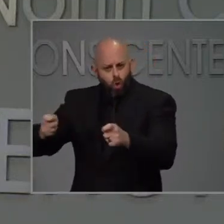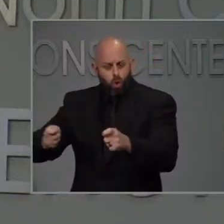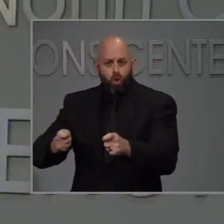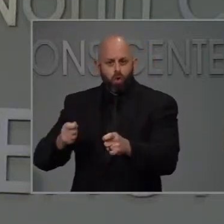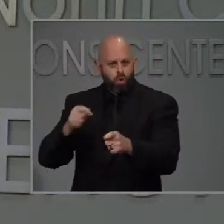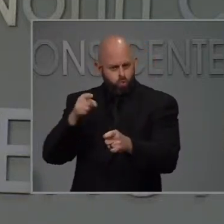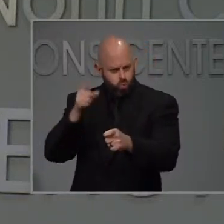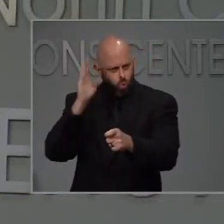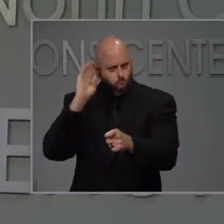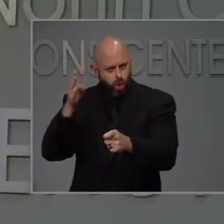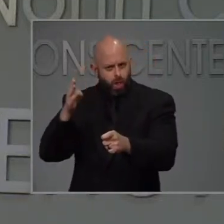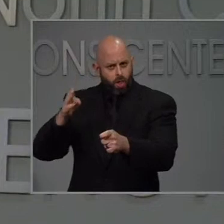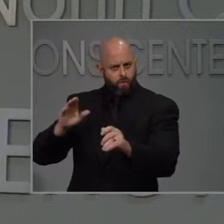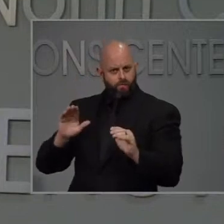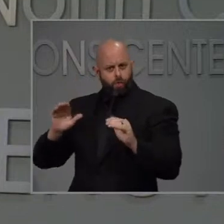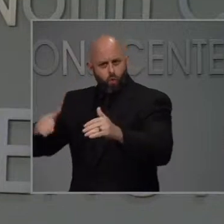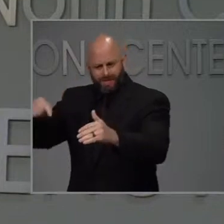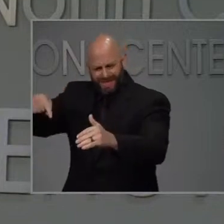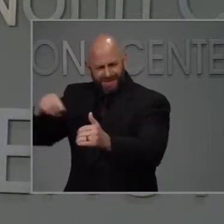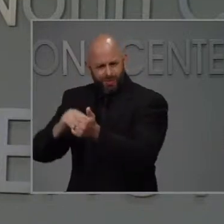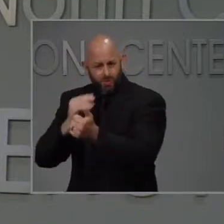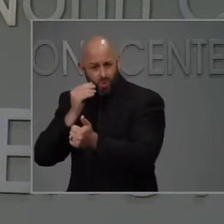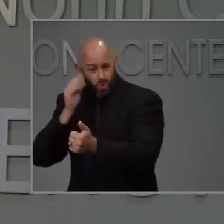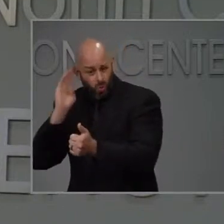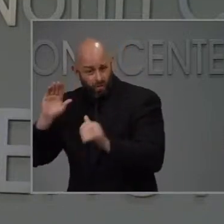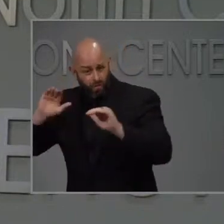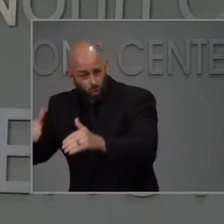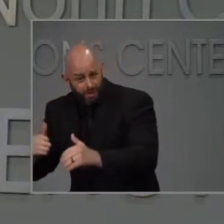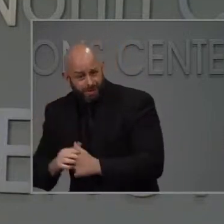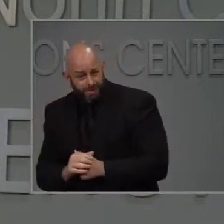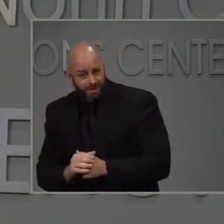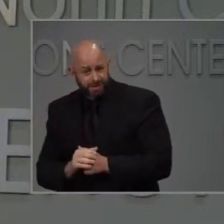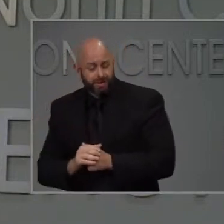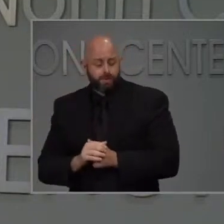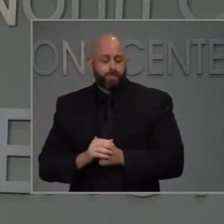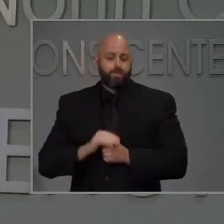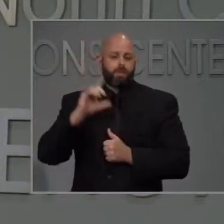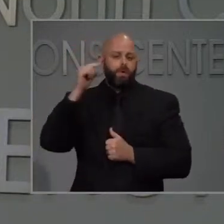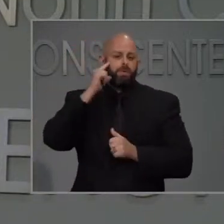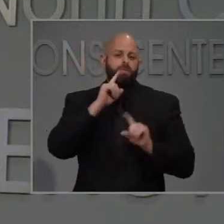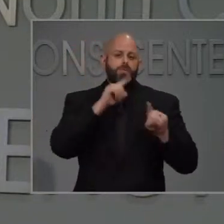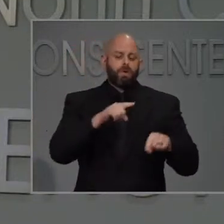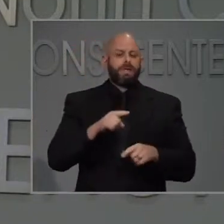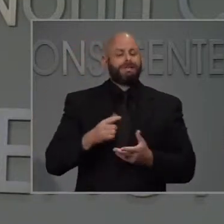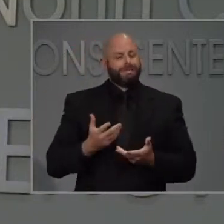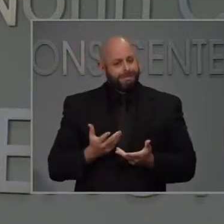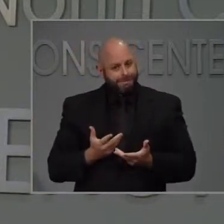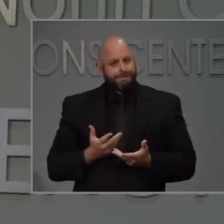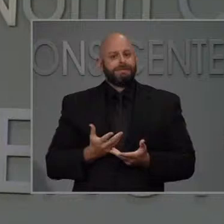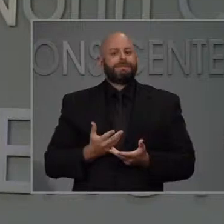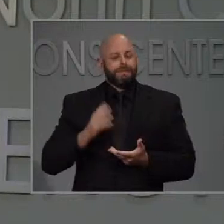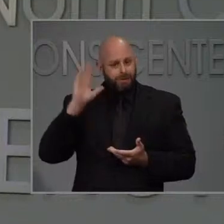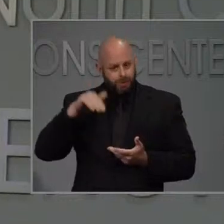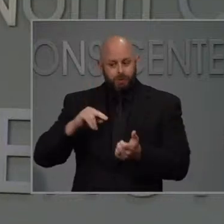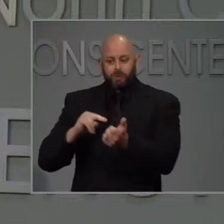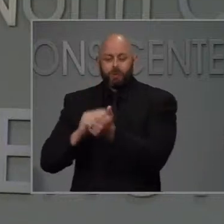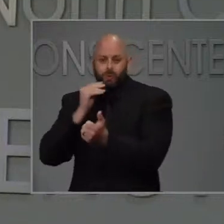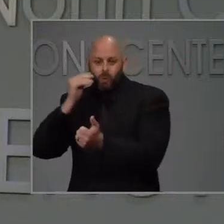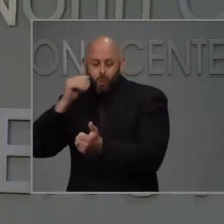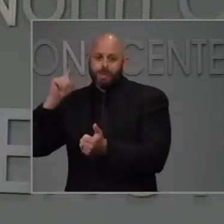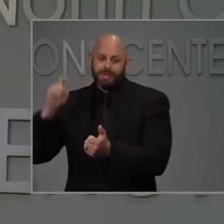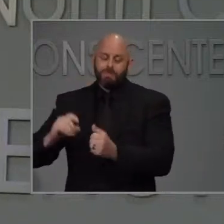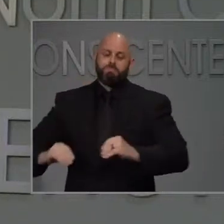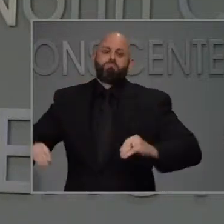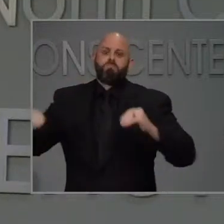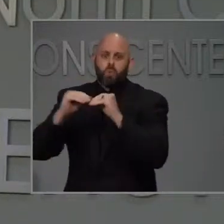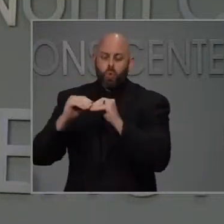facilities? Absolutely. We know that this is a place where we need significant testing, and we